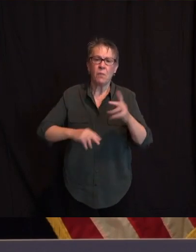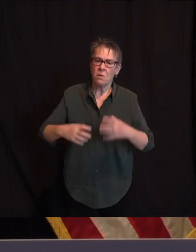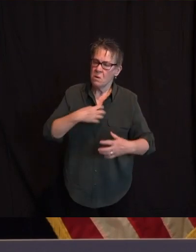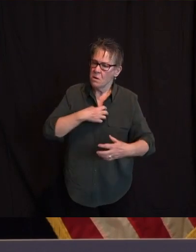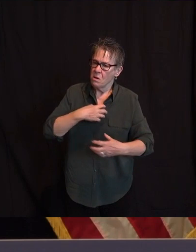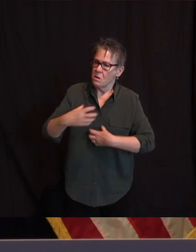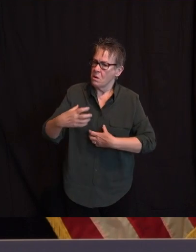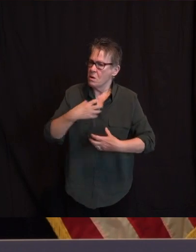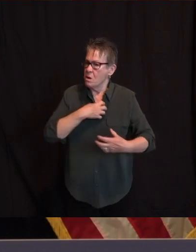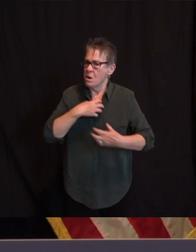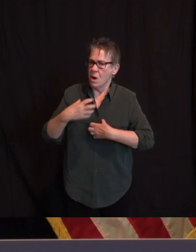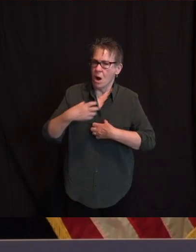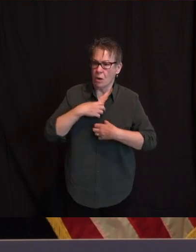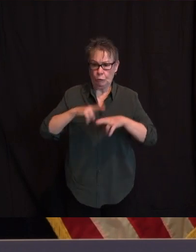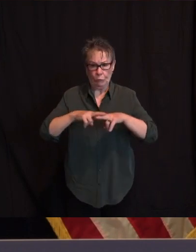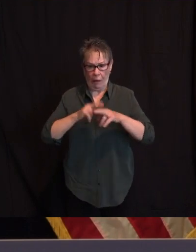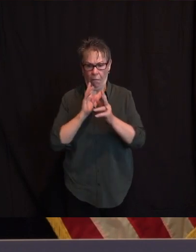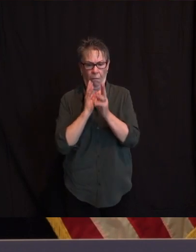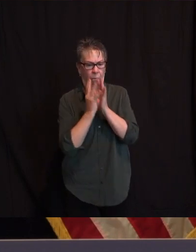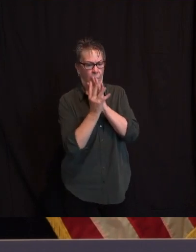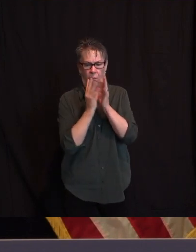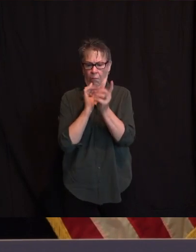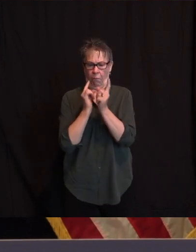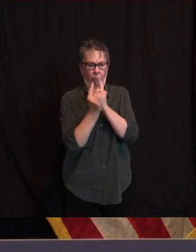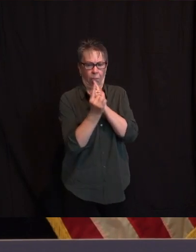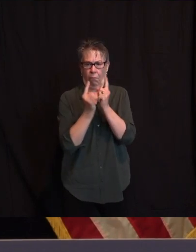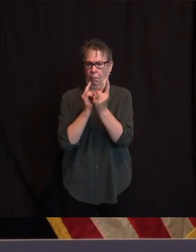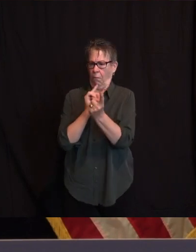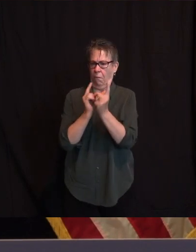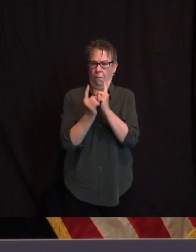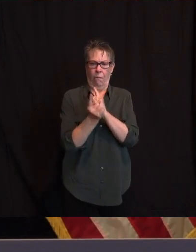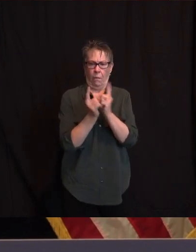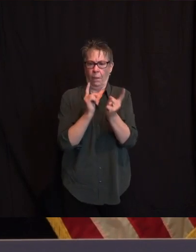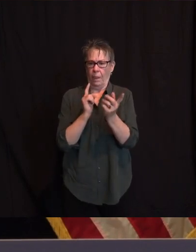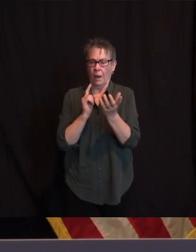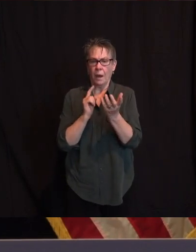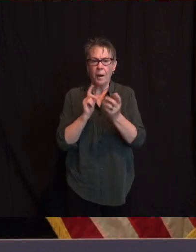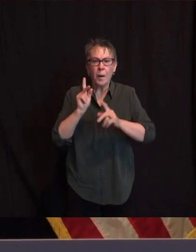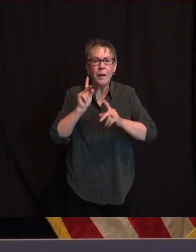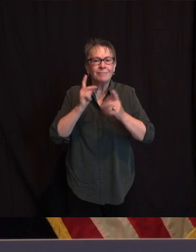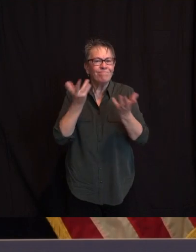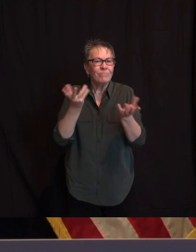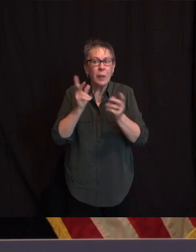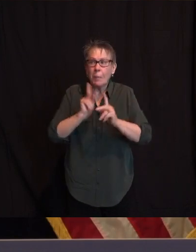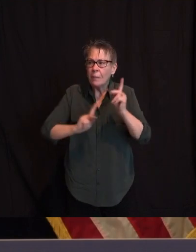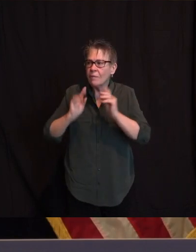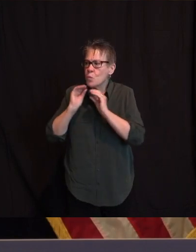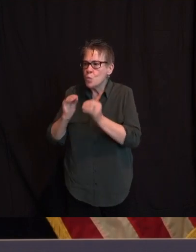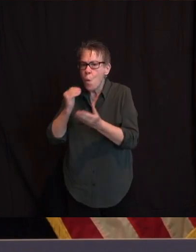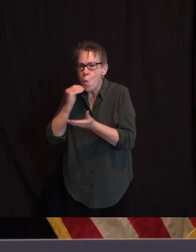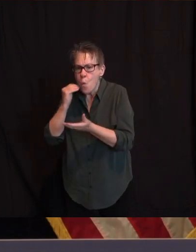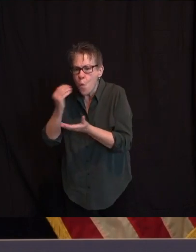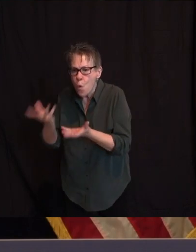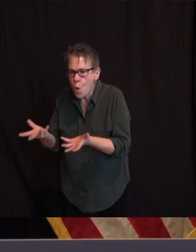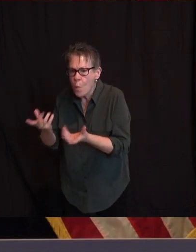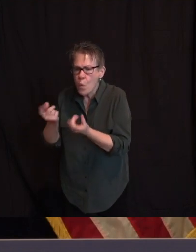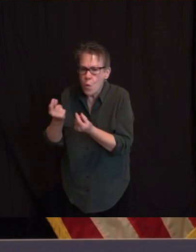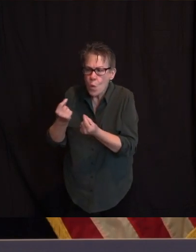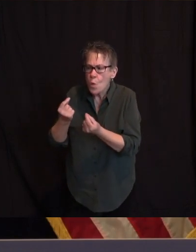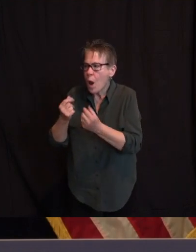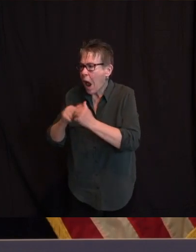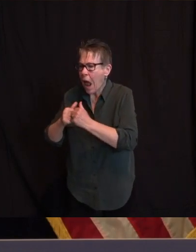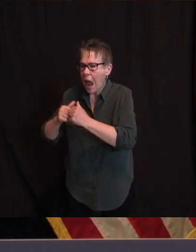the stops and the shelters and the buses and trains as shelters for themselves, and that's saying they're putting people at risk, workers and people that